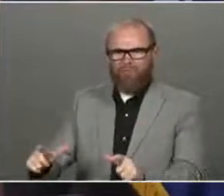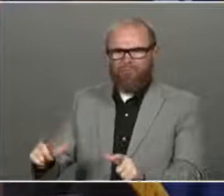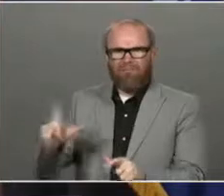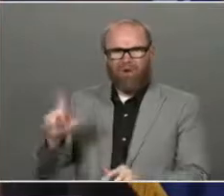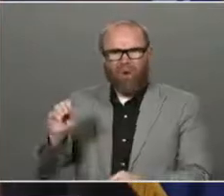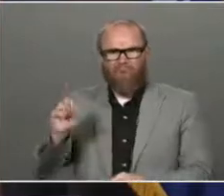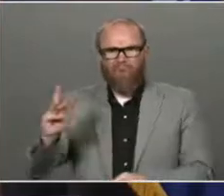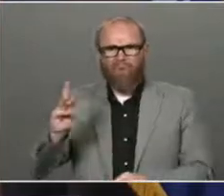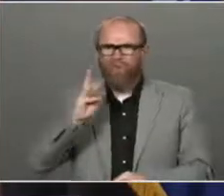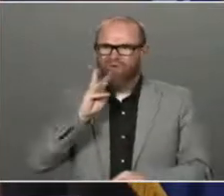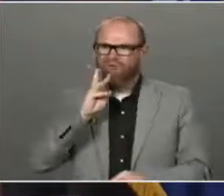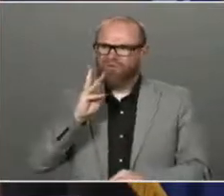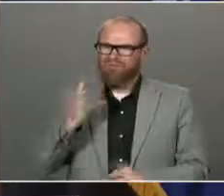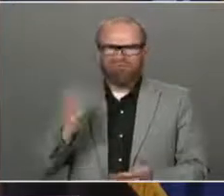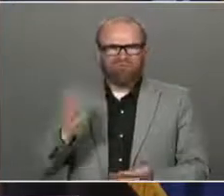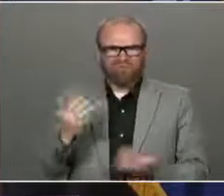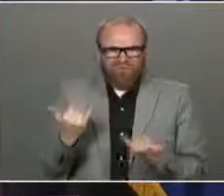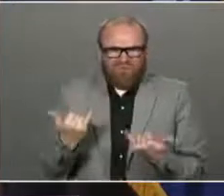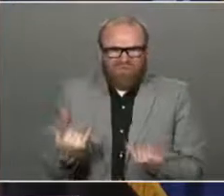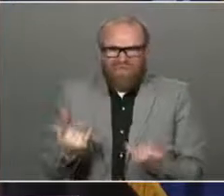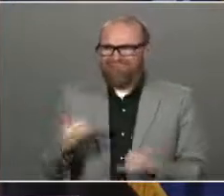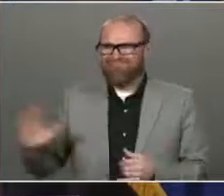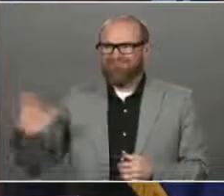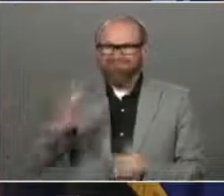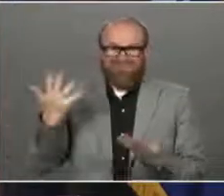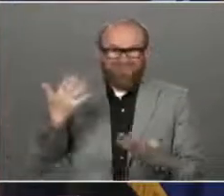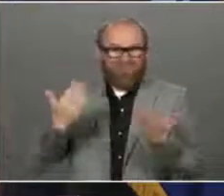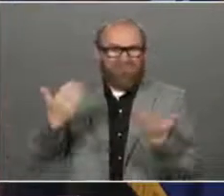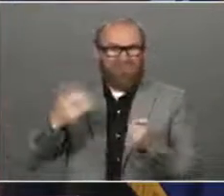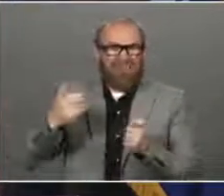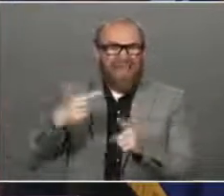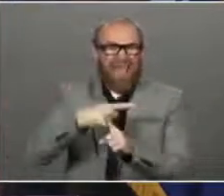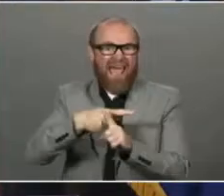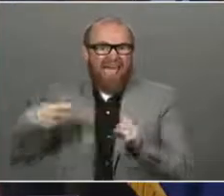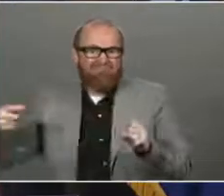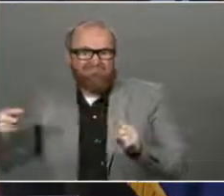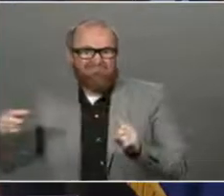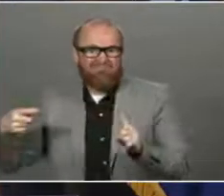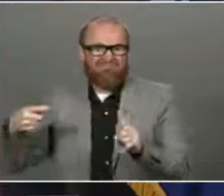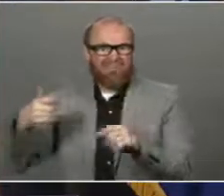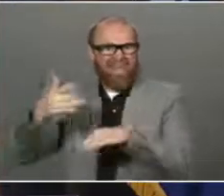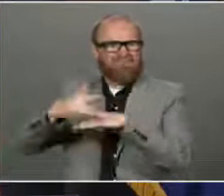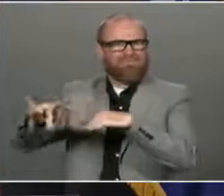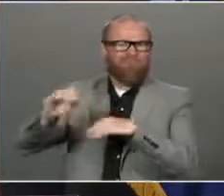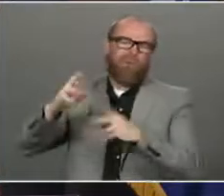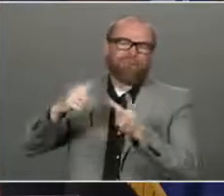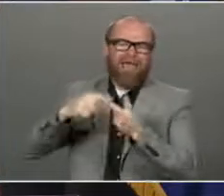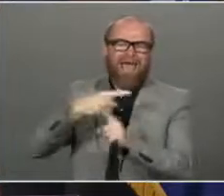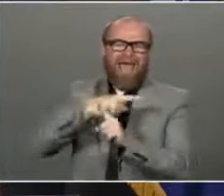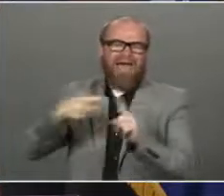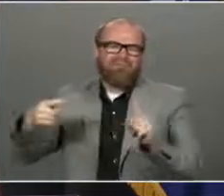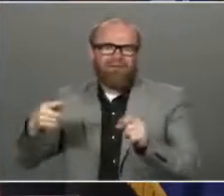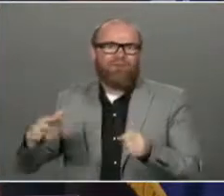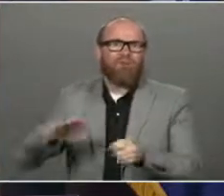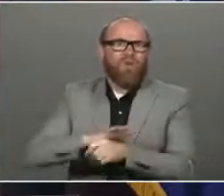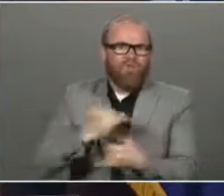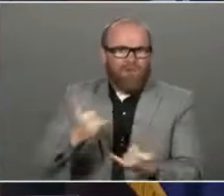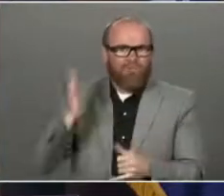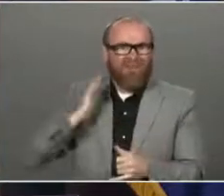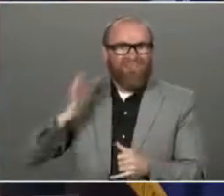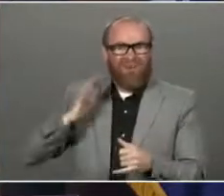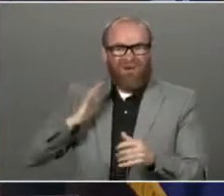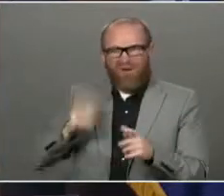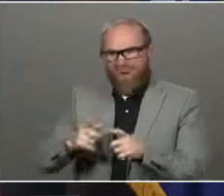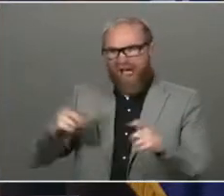striking. Jorgensen is literally half empty or half full, depending on your level of optimism, and the shoreline has